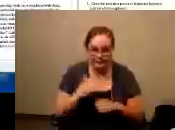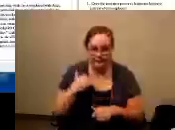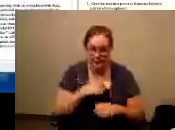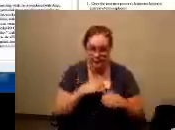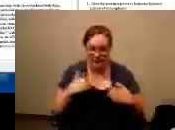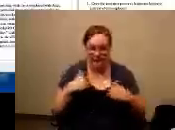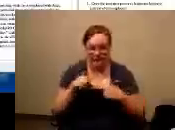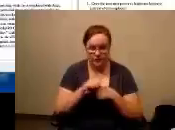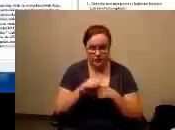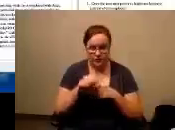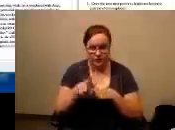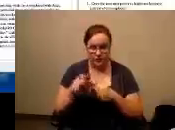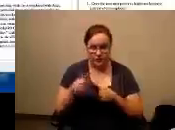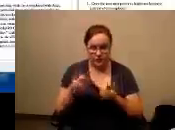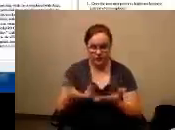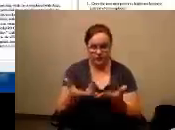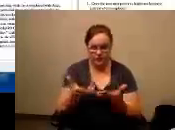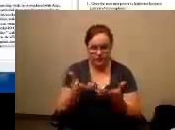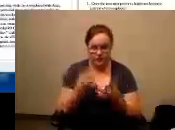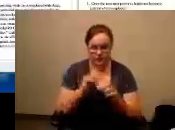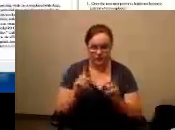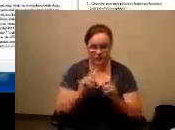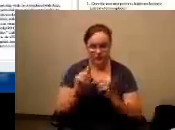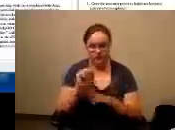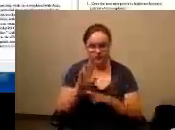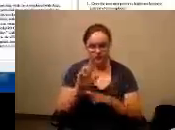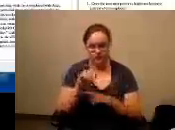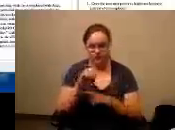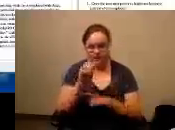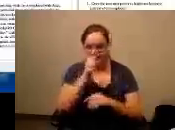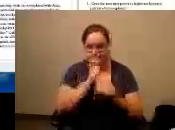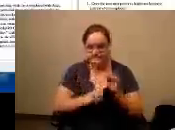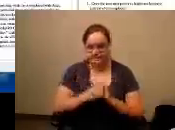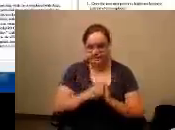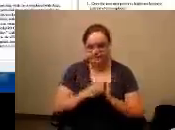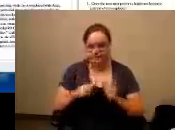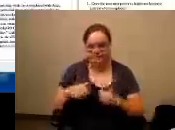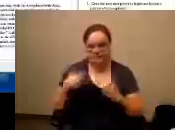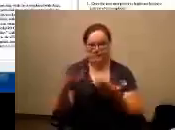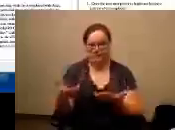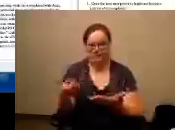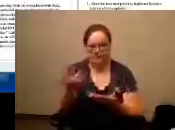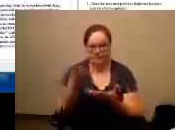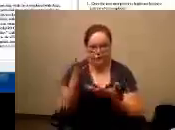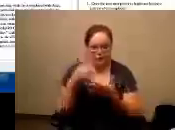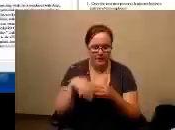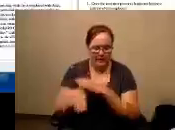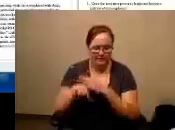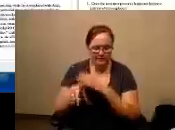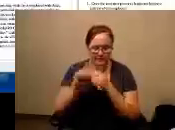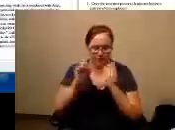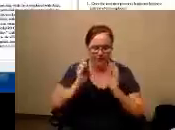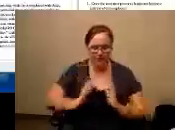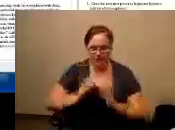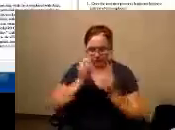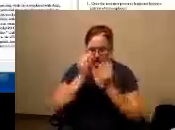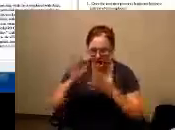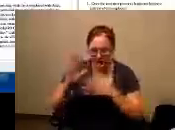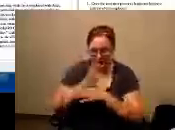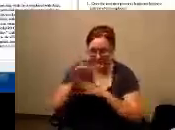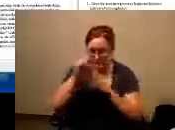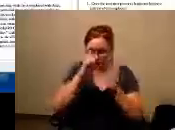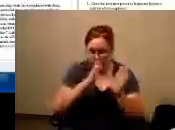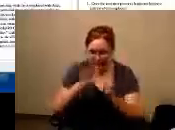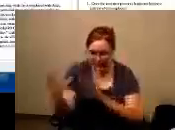trained you. We have provided you on a trade secrets. We have given you access to customer information, our business strategy,